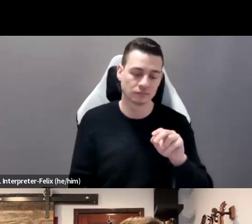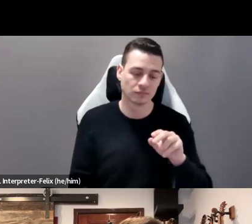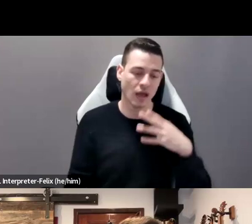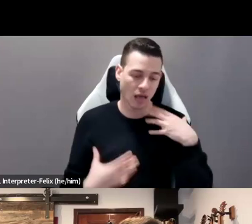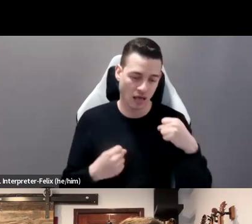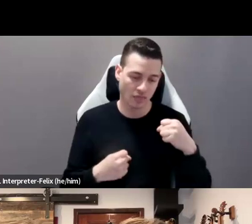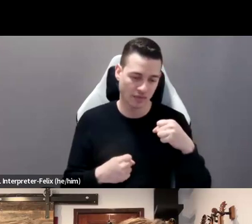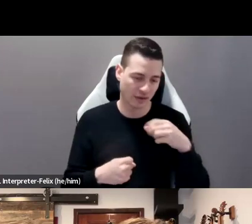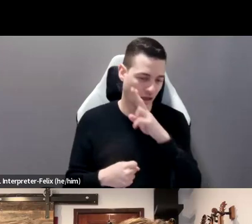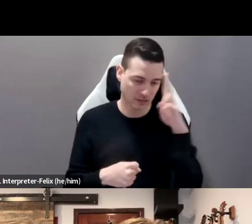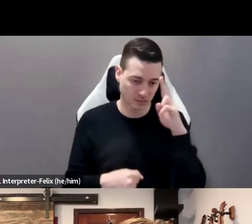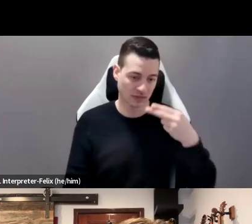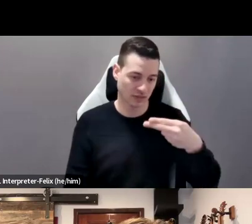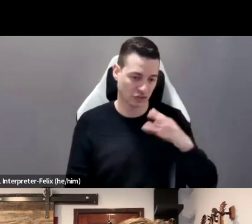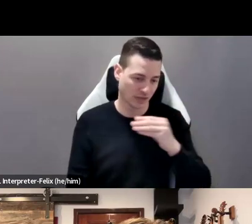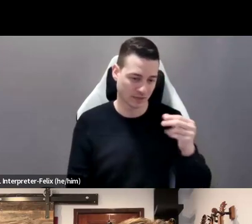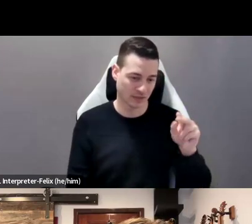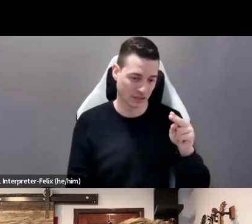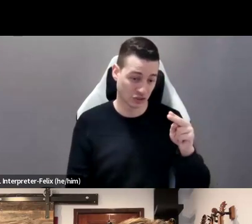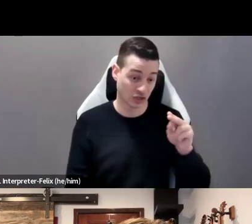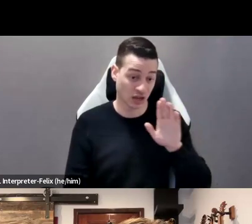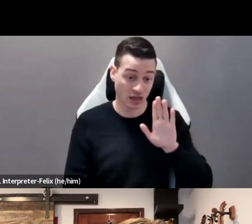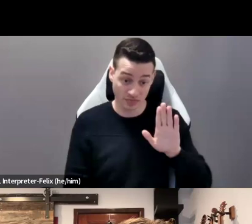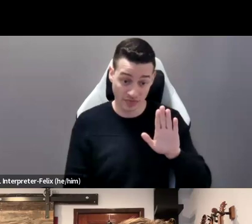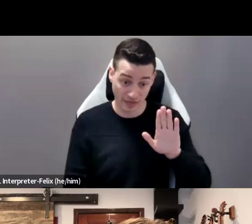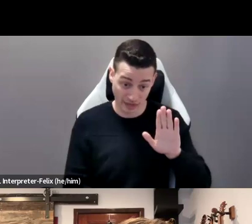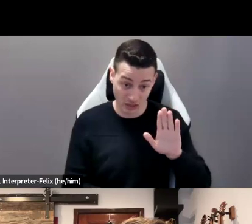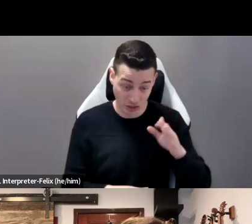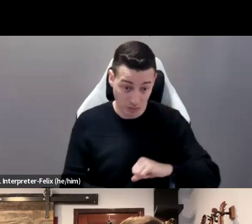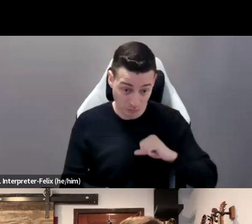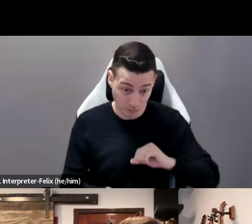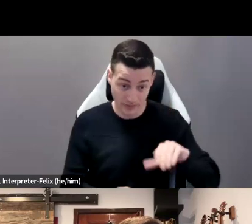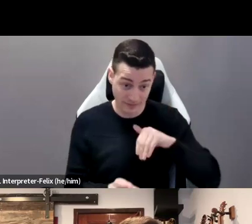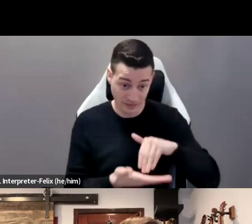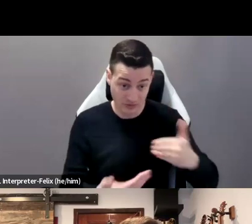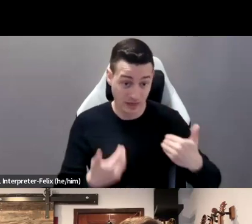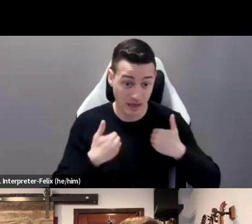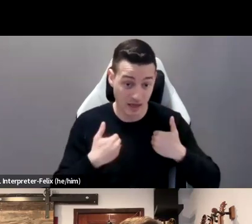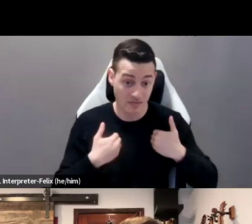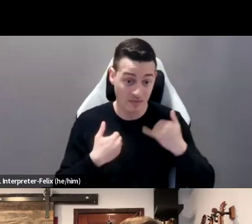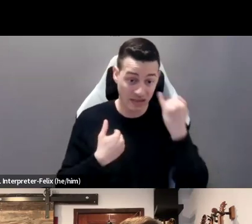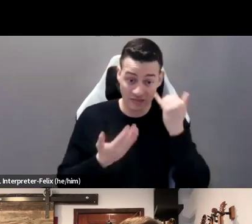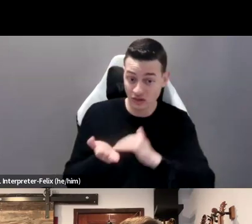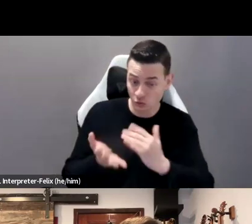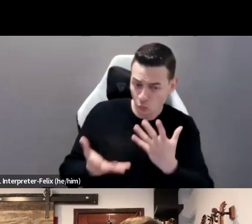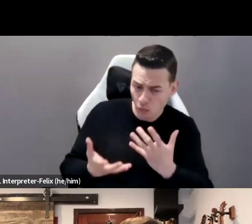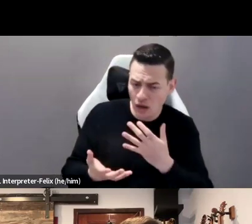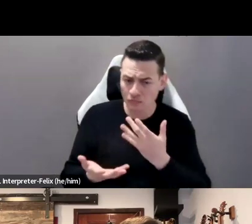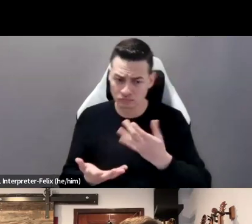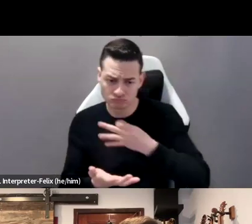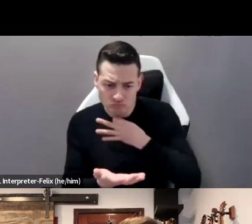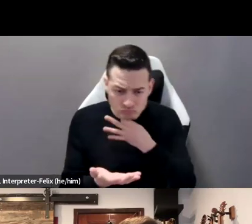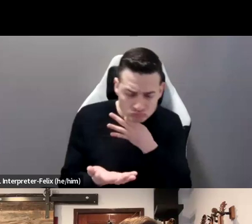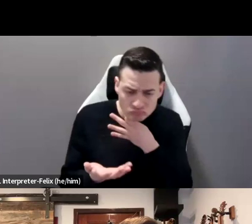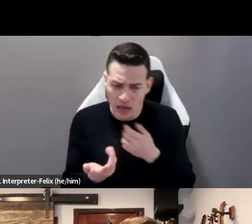are specific times when doctors who have an interest in working with LGBTQ plus patients and maybe a little